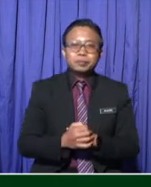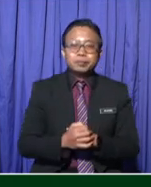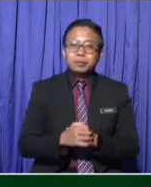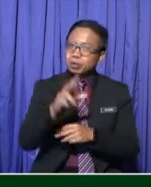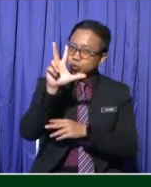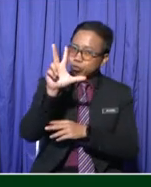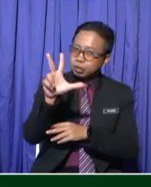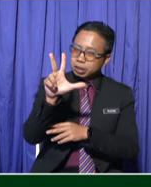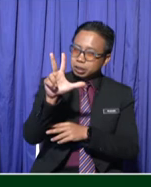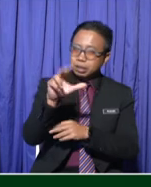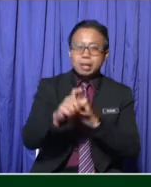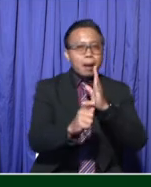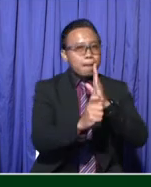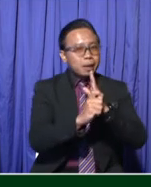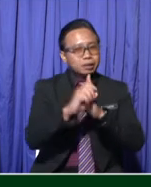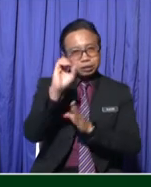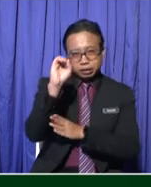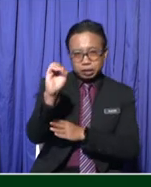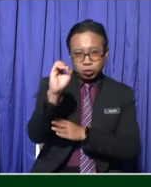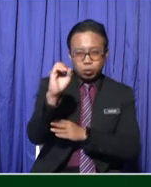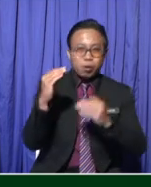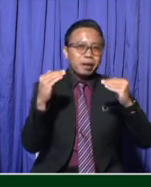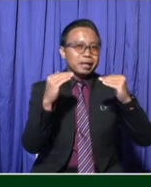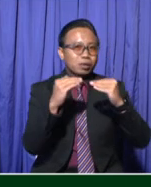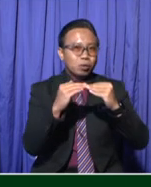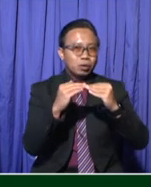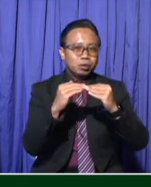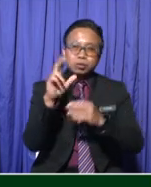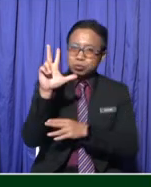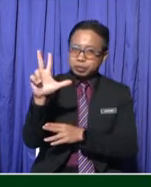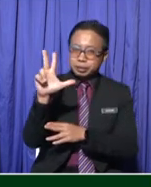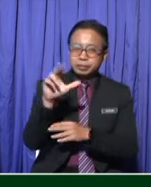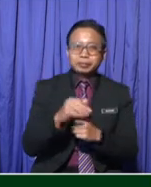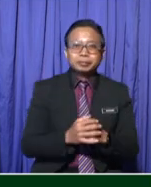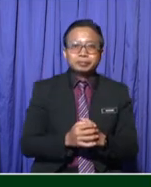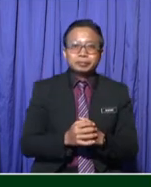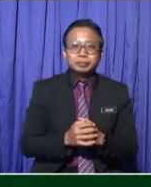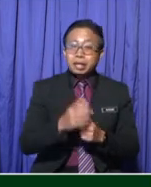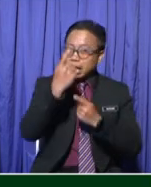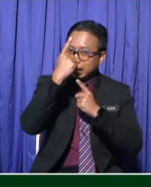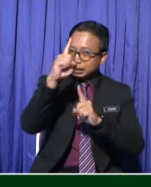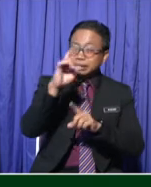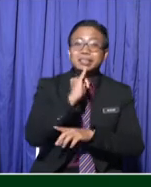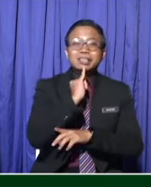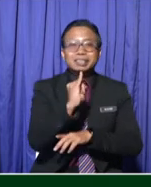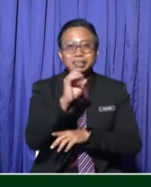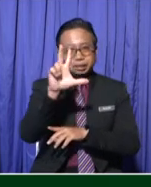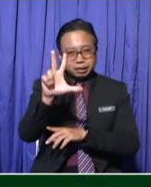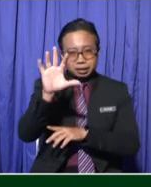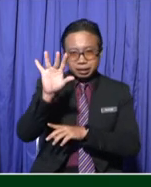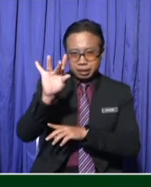3 plus 0 equals 3. The answer is